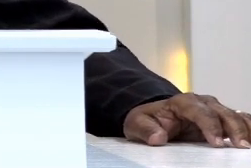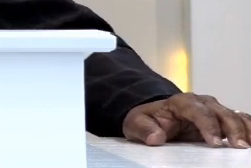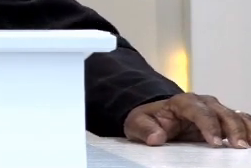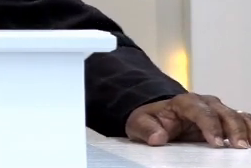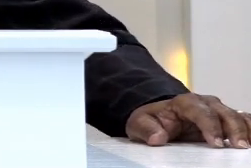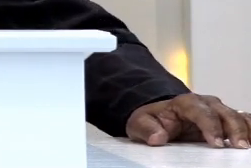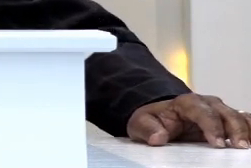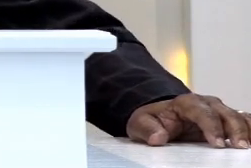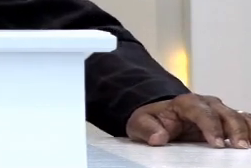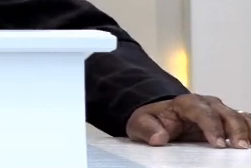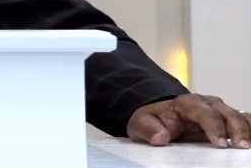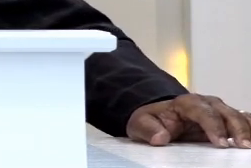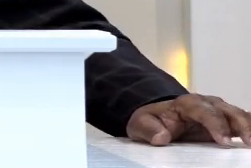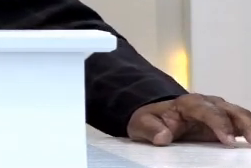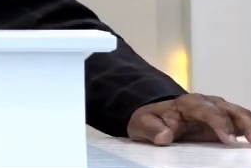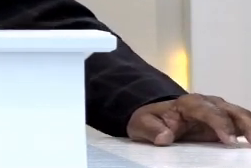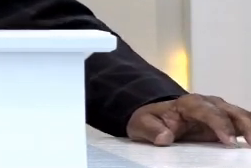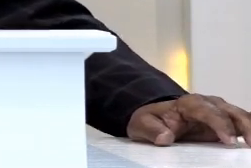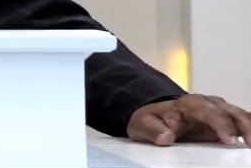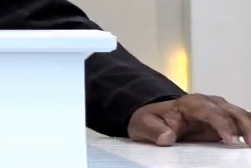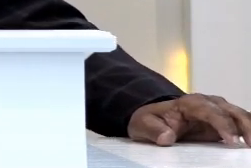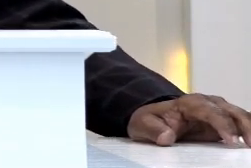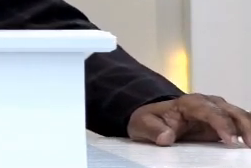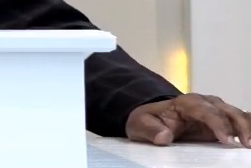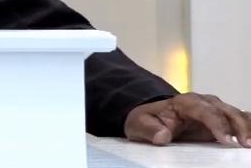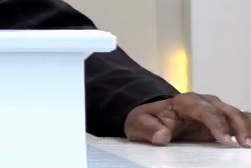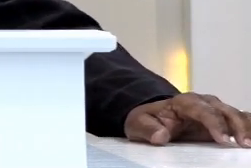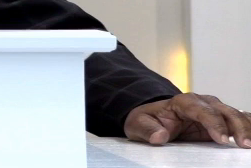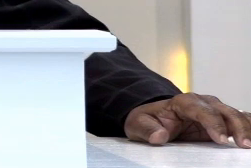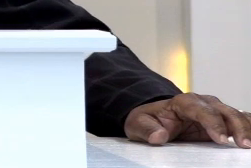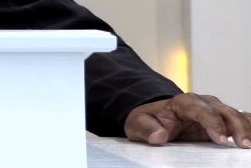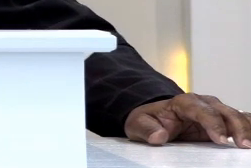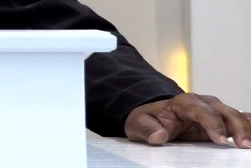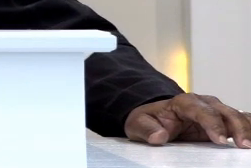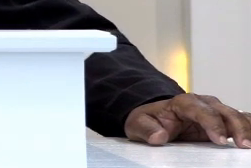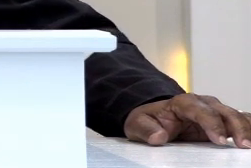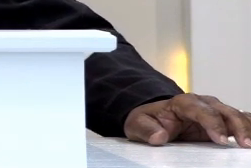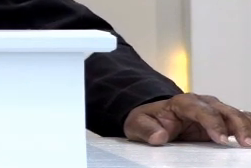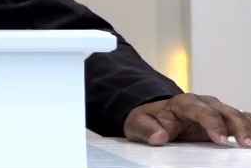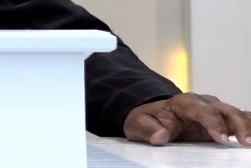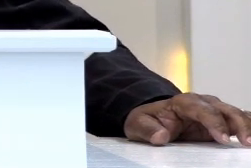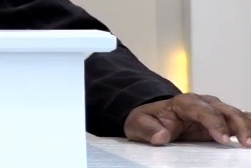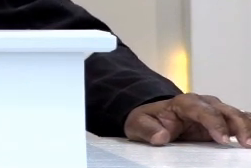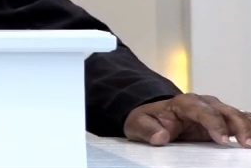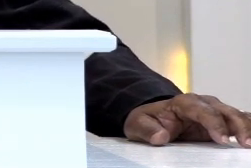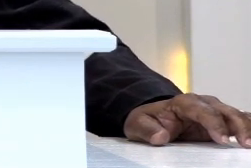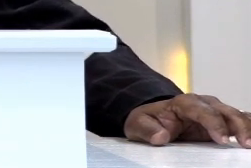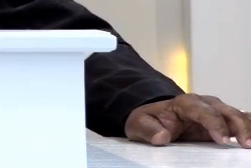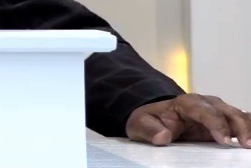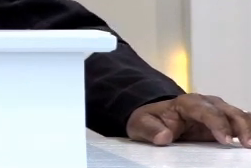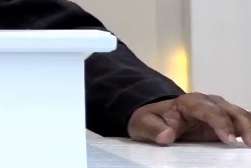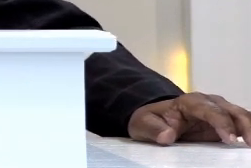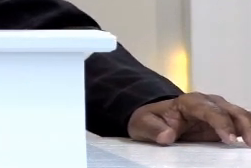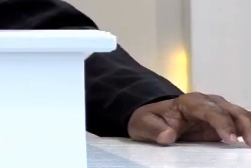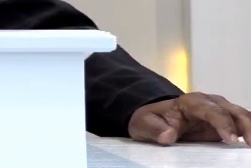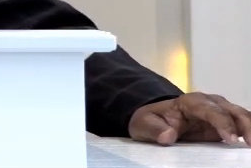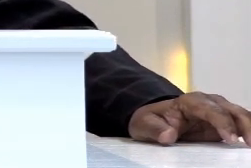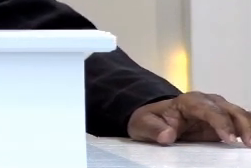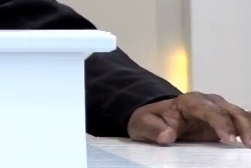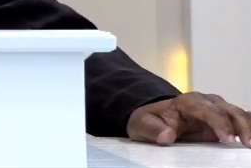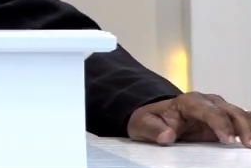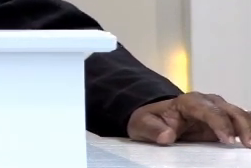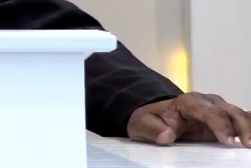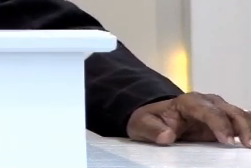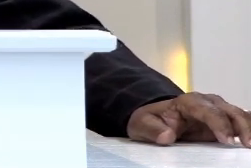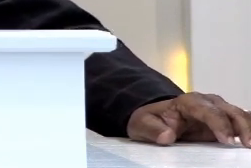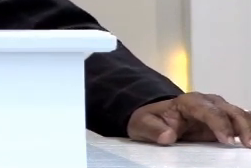rising of the sun unto the going down of the same. Hallelujah, his name is to be praised. Bless the name of the